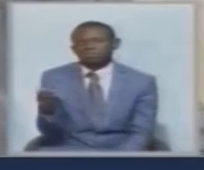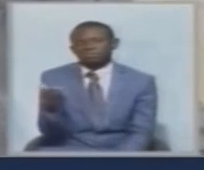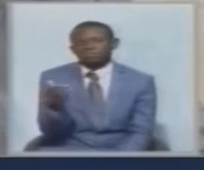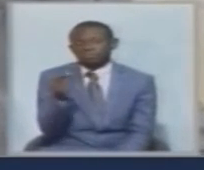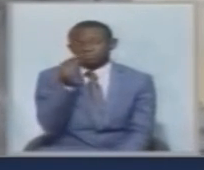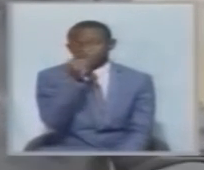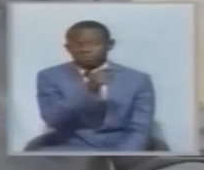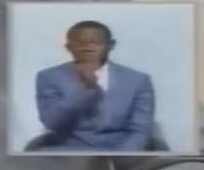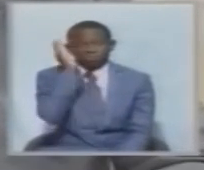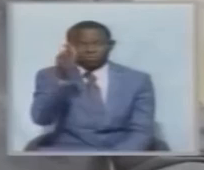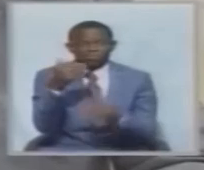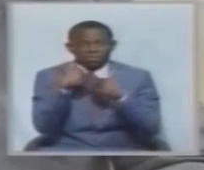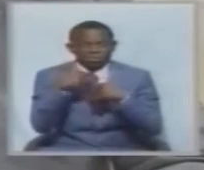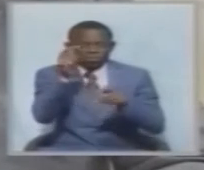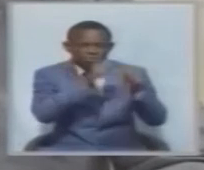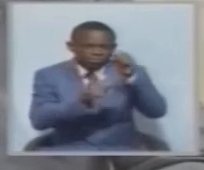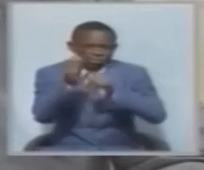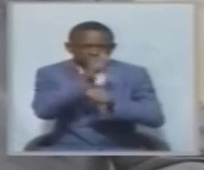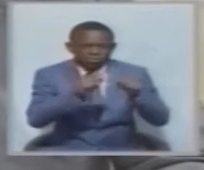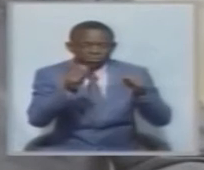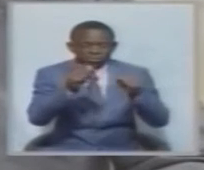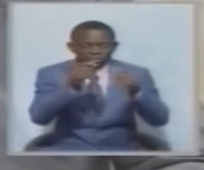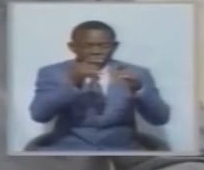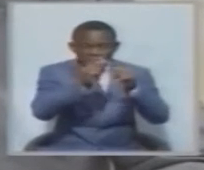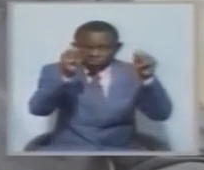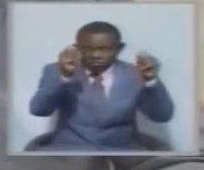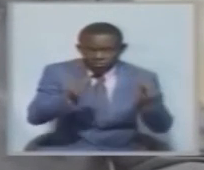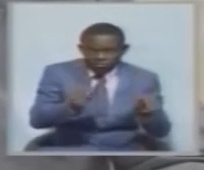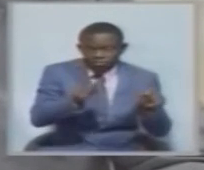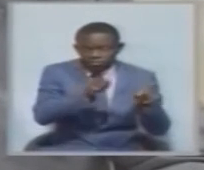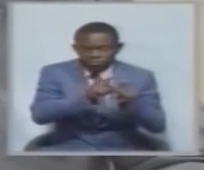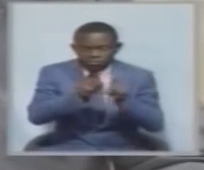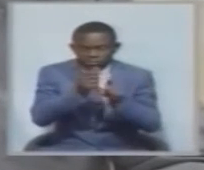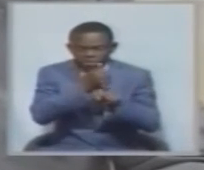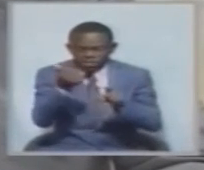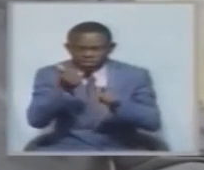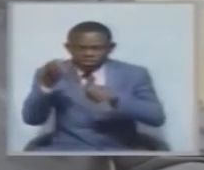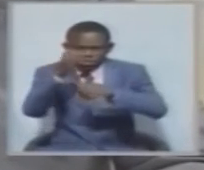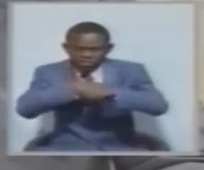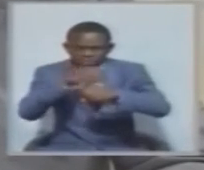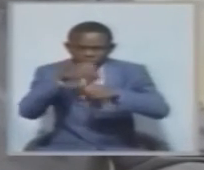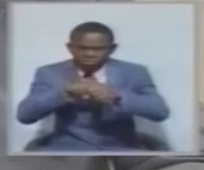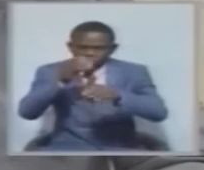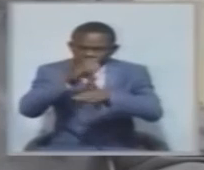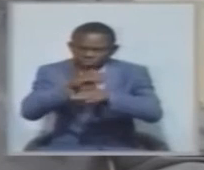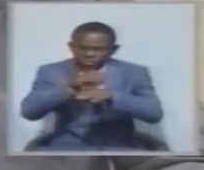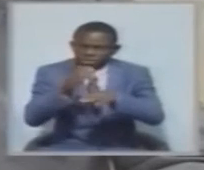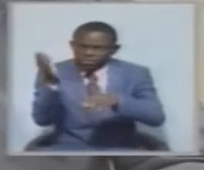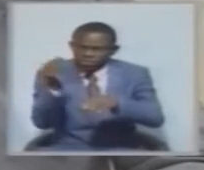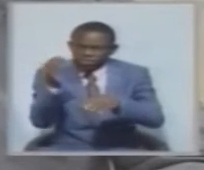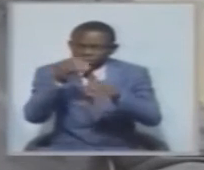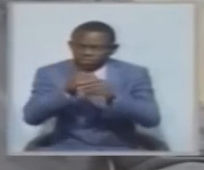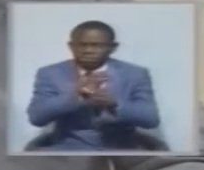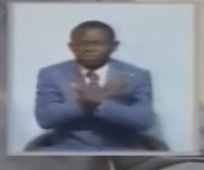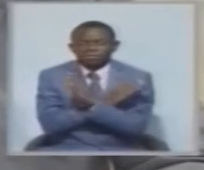investment opportunities that are available in this particular country. So apart from just a meeting, it's a promotional event